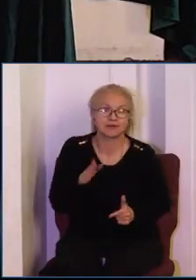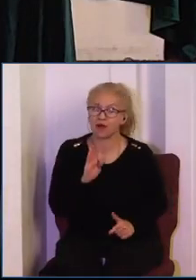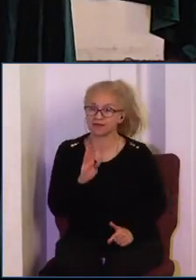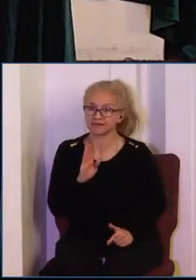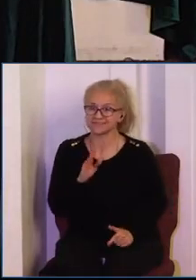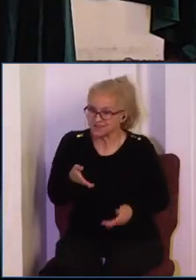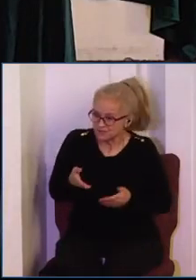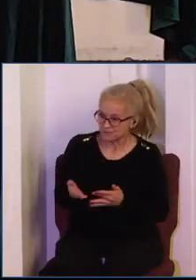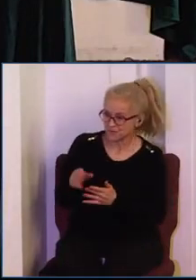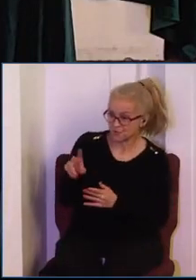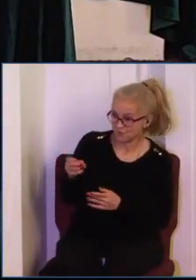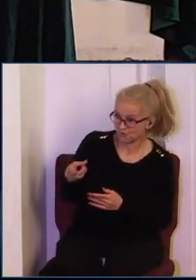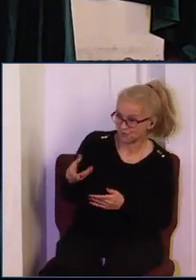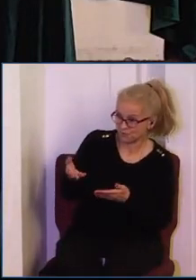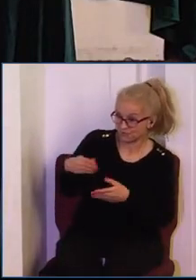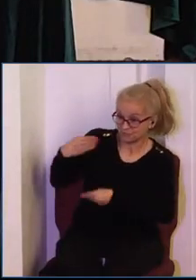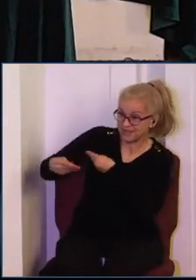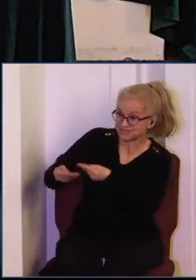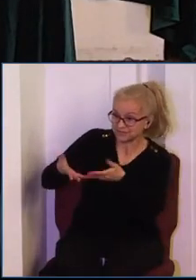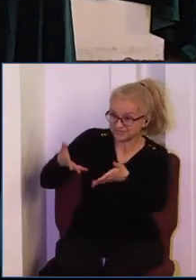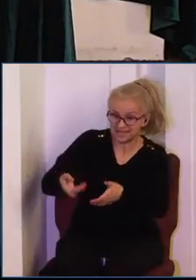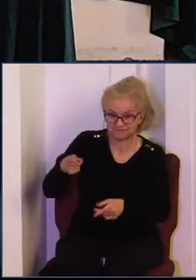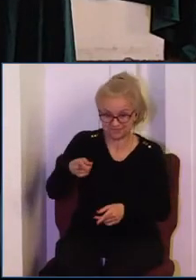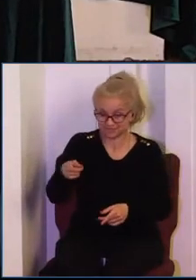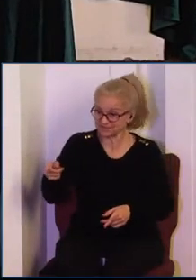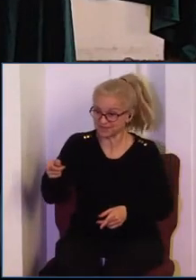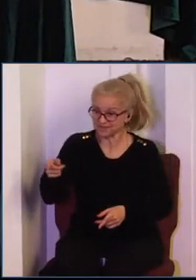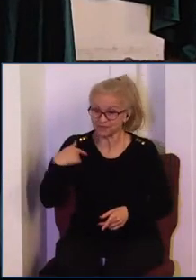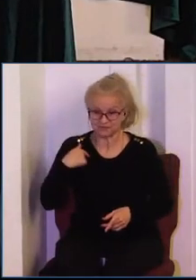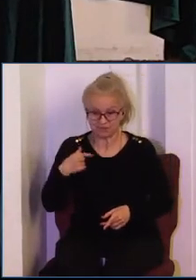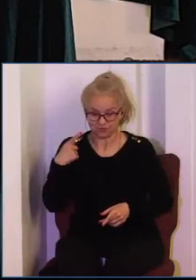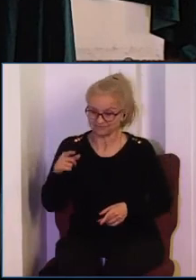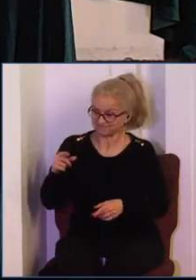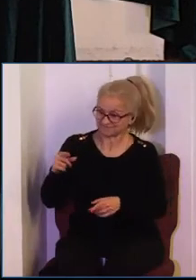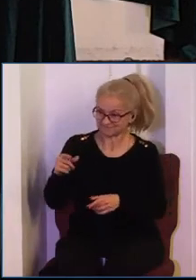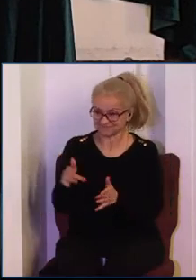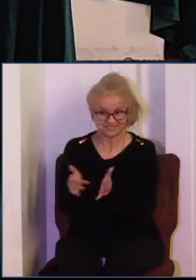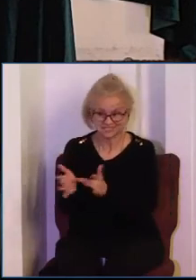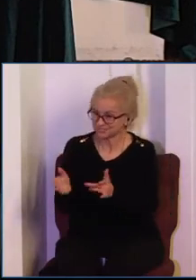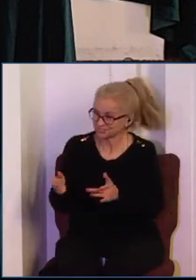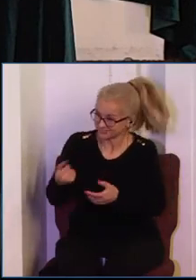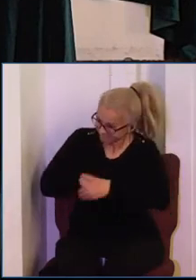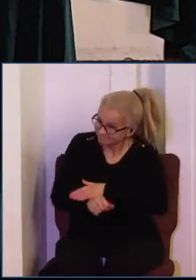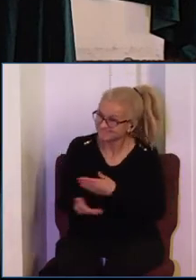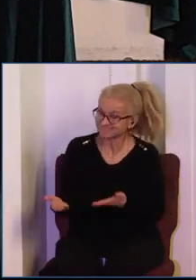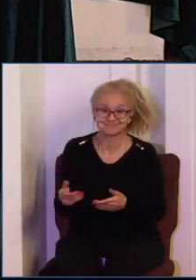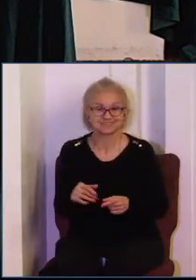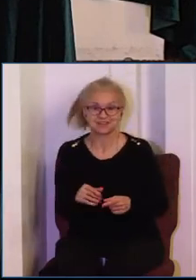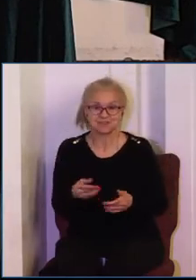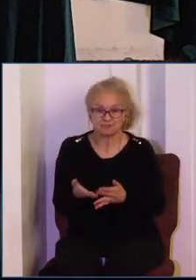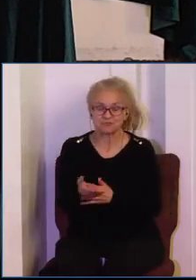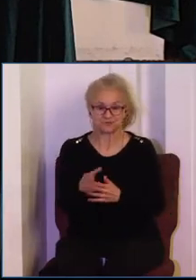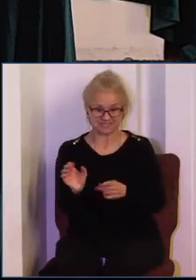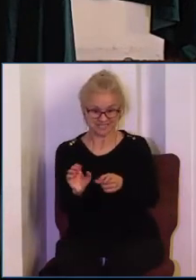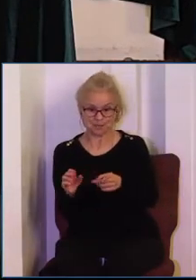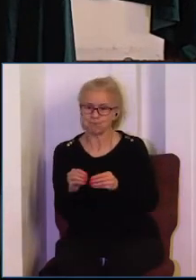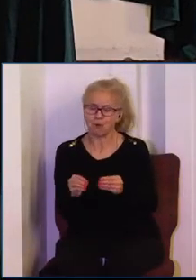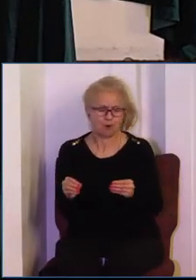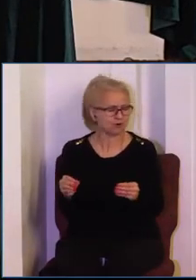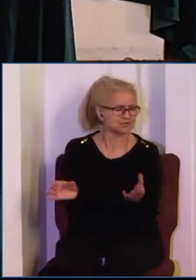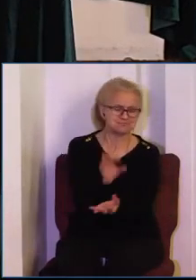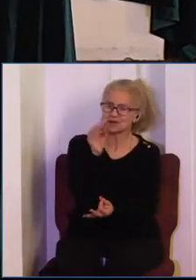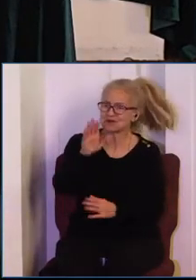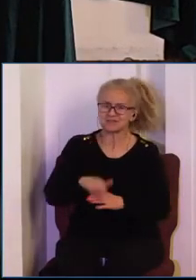left to bring us Jesus. Through Elisha, we have more spirit than anybody could even imagine, than the